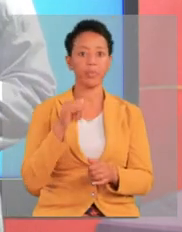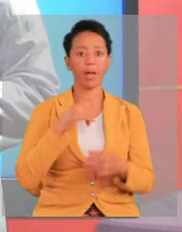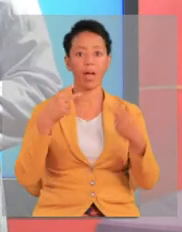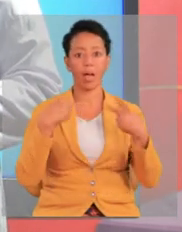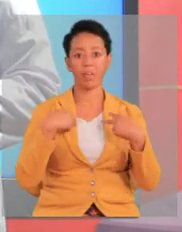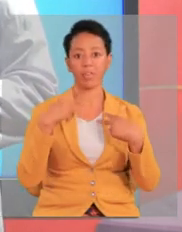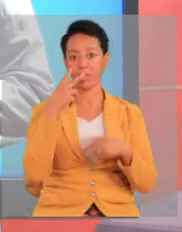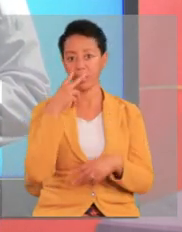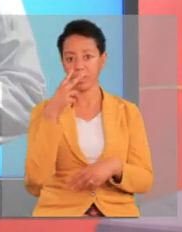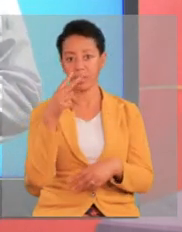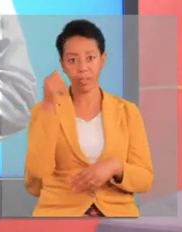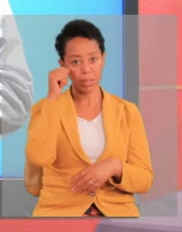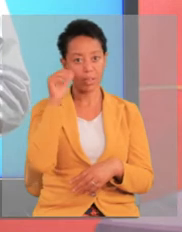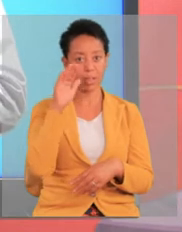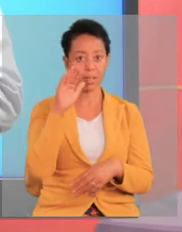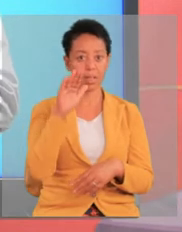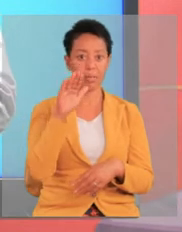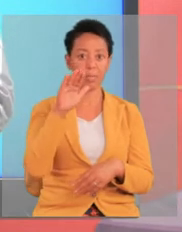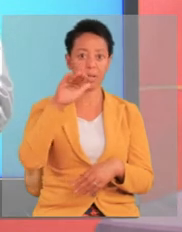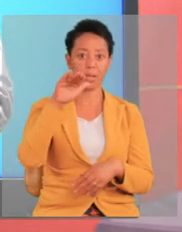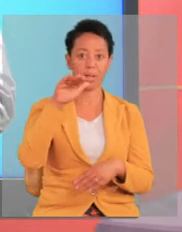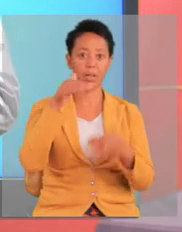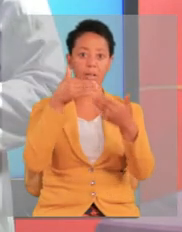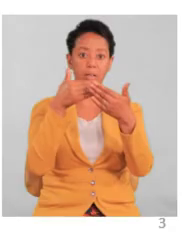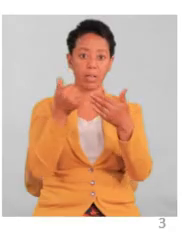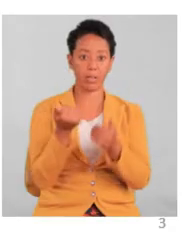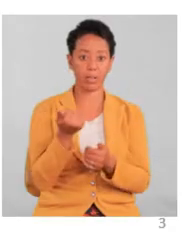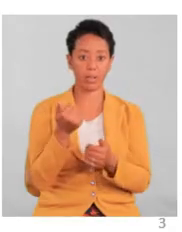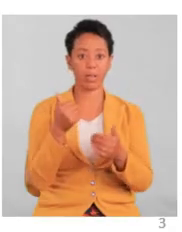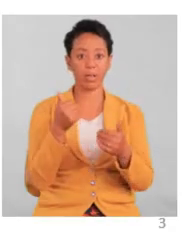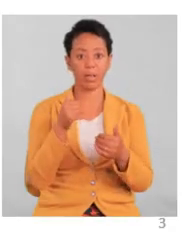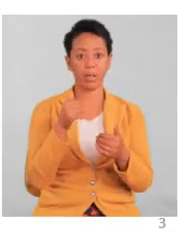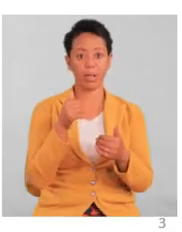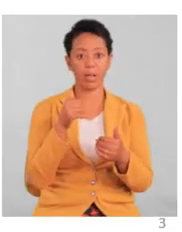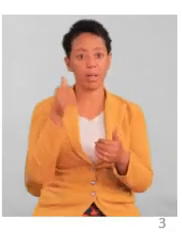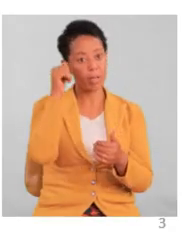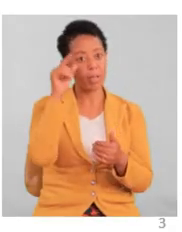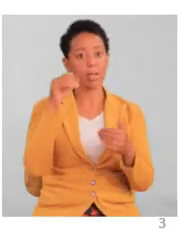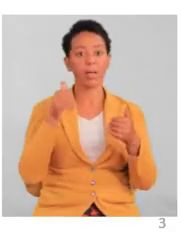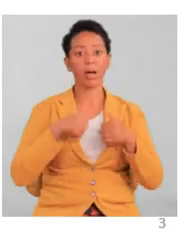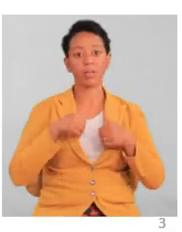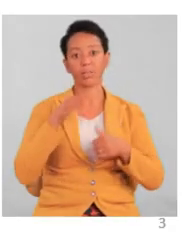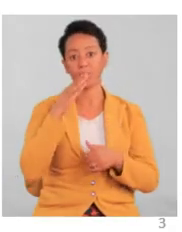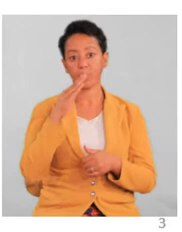lately. He has been to Dubai, but we don't know where he is now.